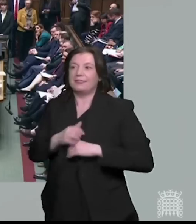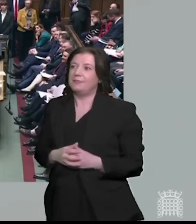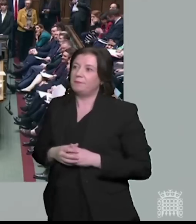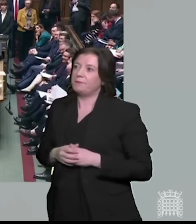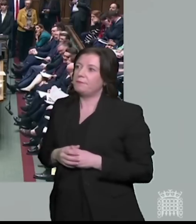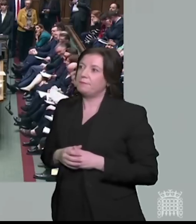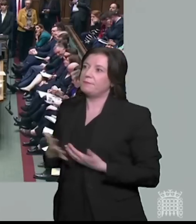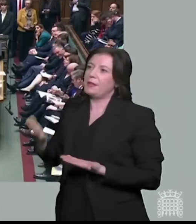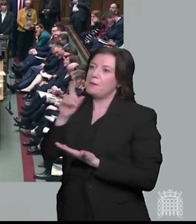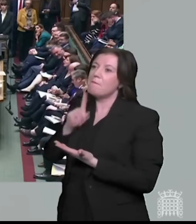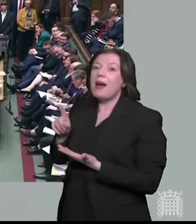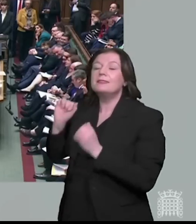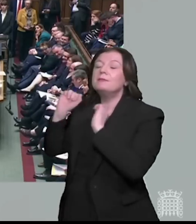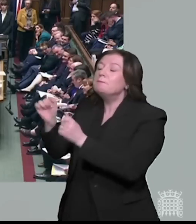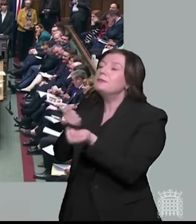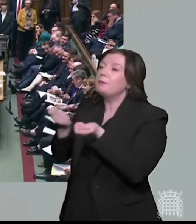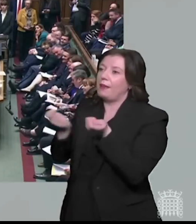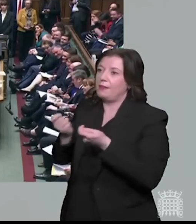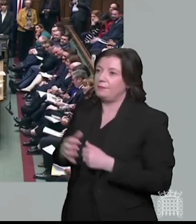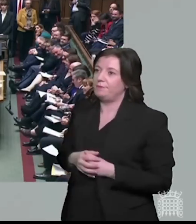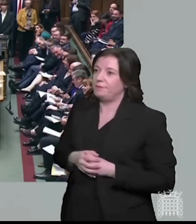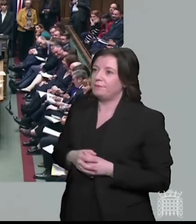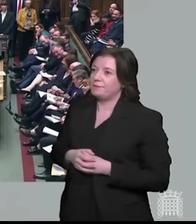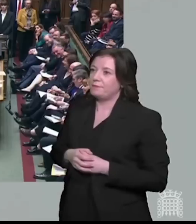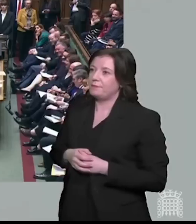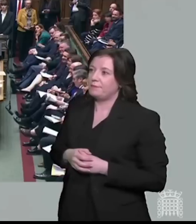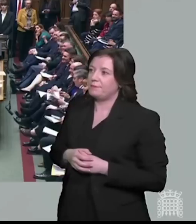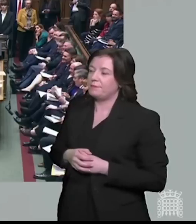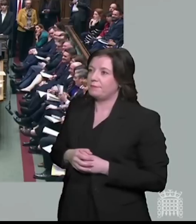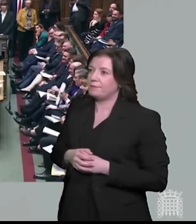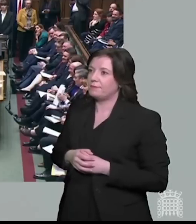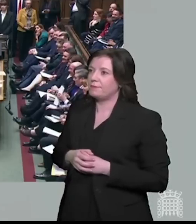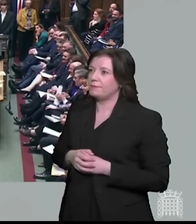Madam Deputy Speaker, we want the UK to be...